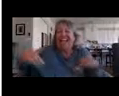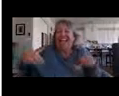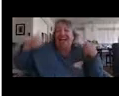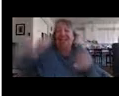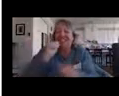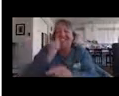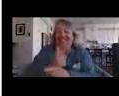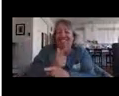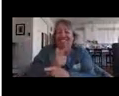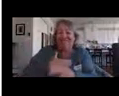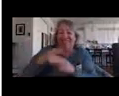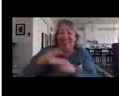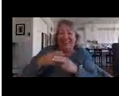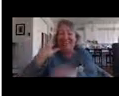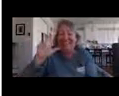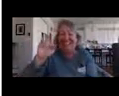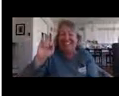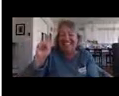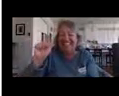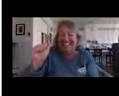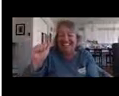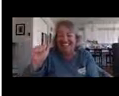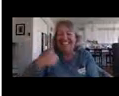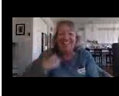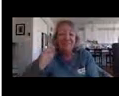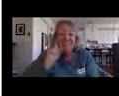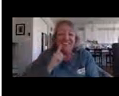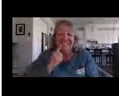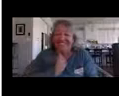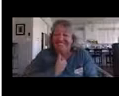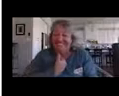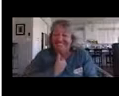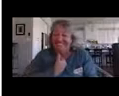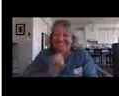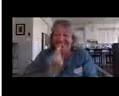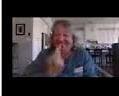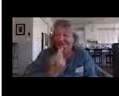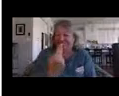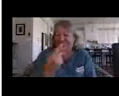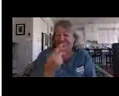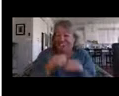Sure. So I'm Sheila's younger sister. My name's Lisa, and I'm deaf.